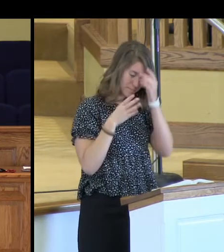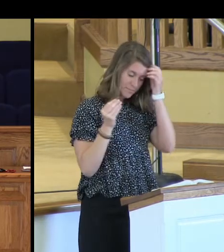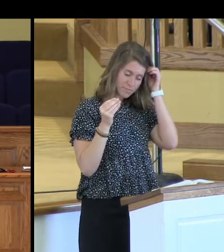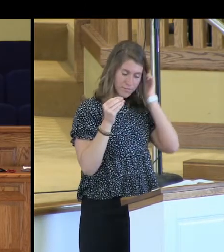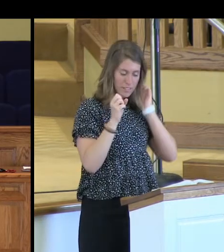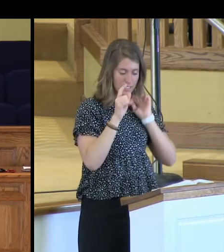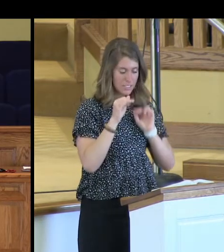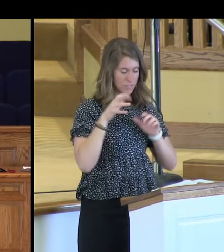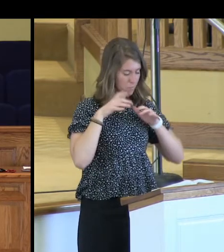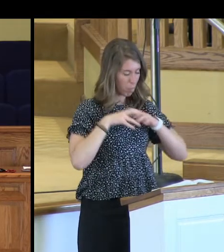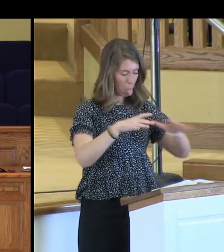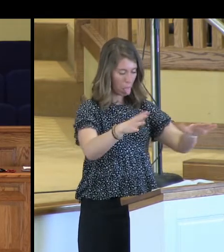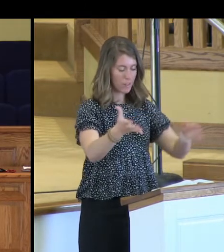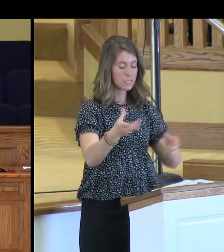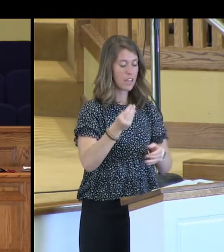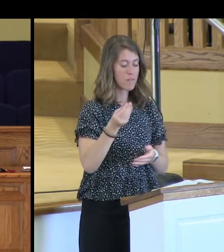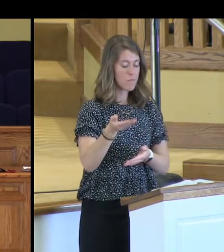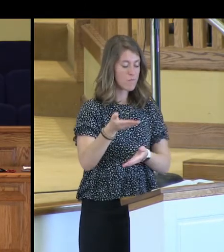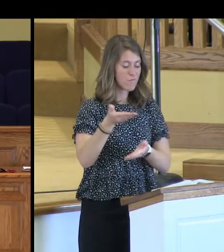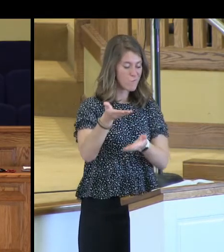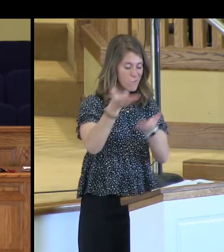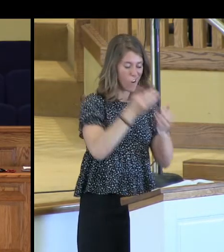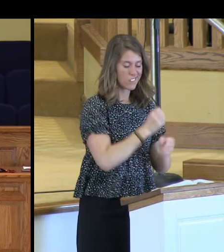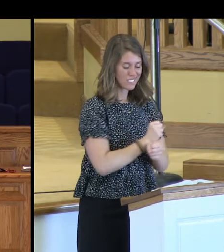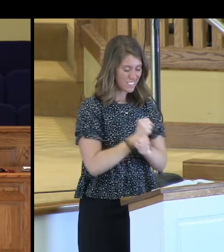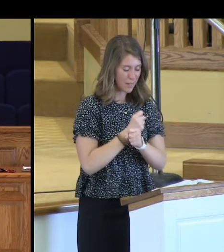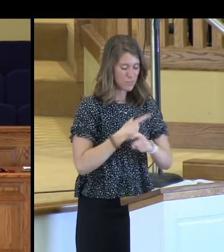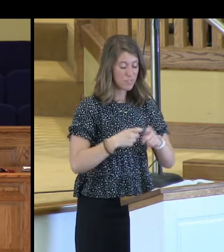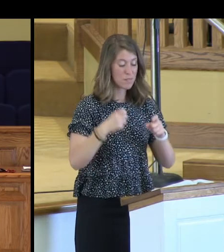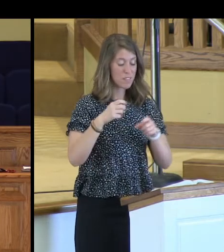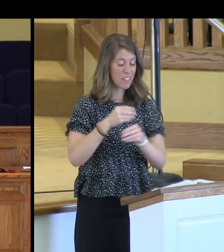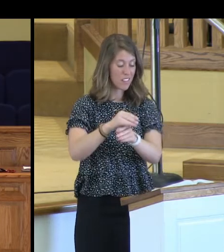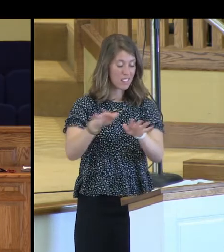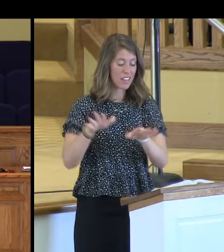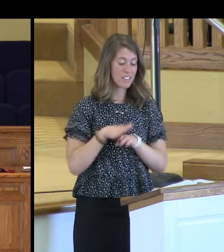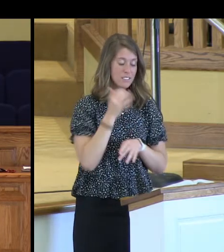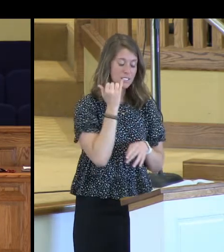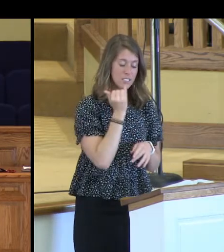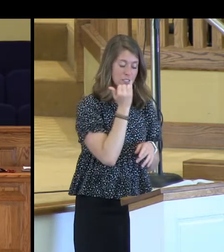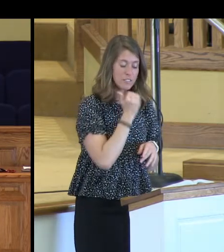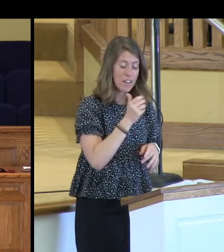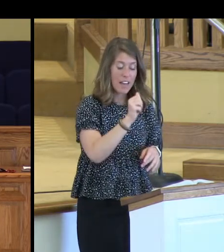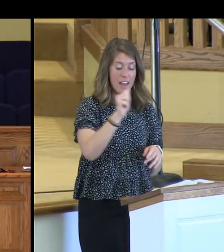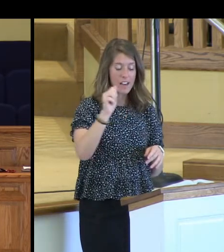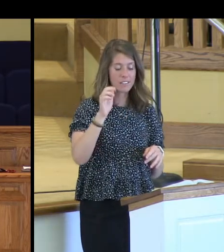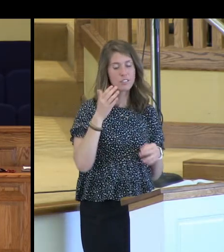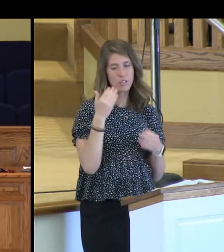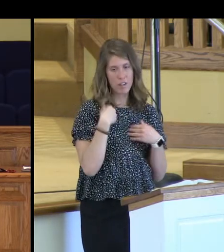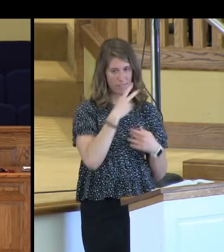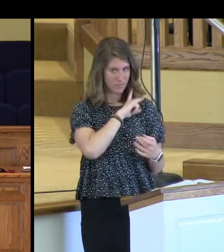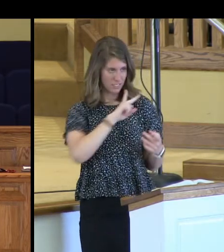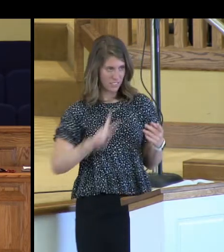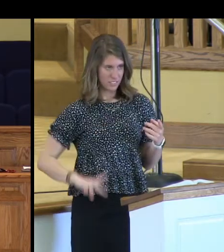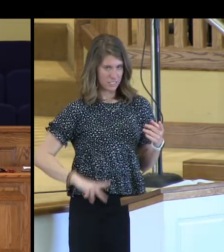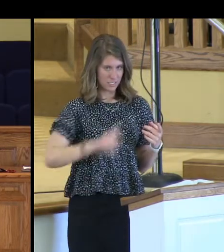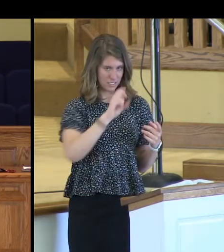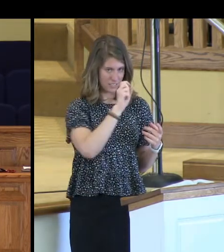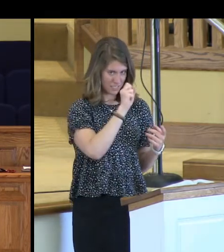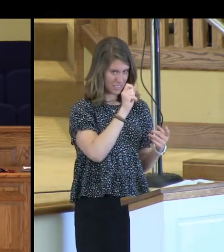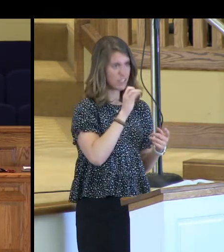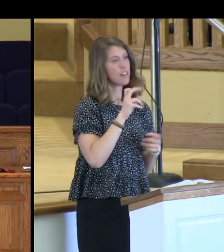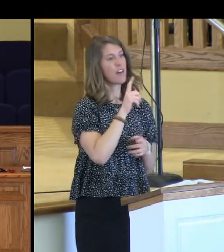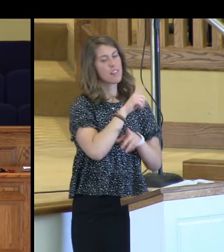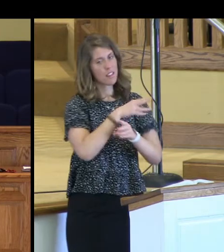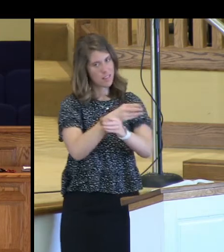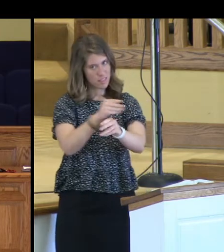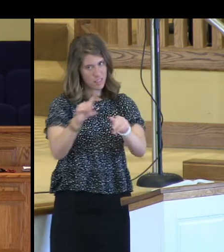by companies and had brought away a captive out of the land of Israel. So you have king of Syria and then land of